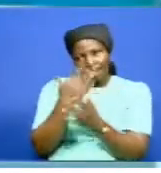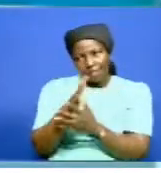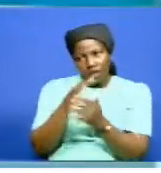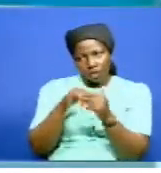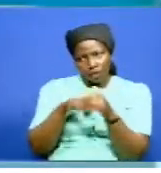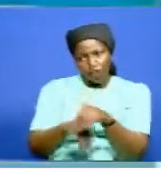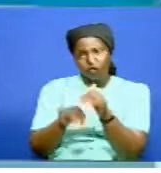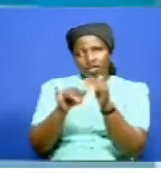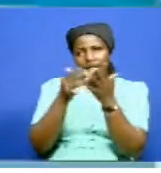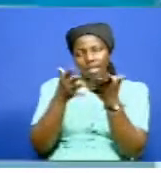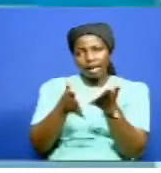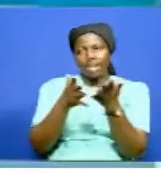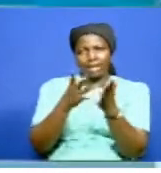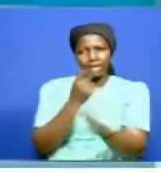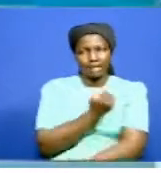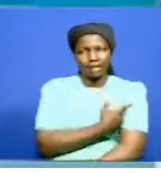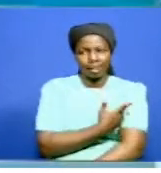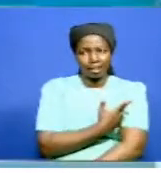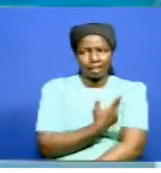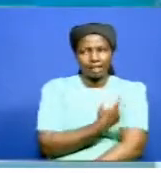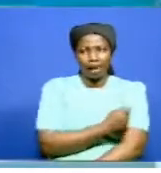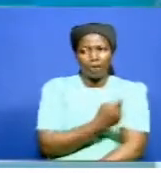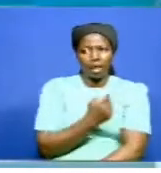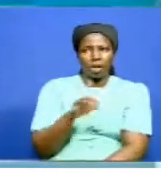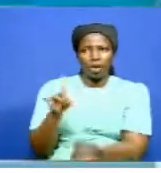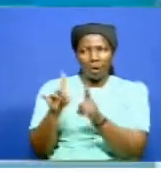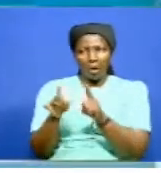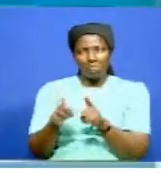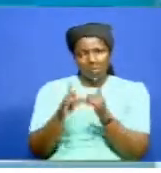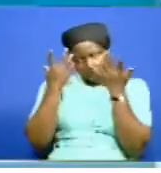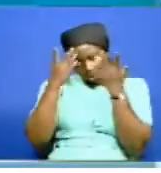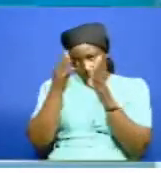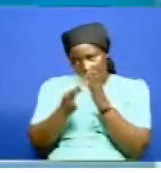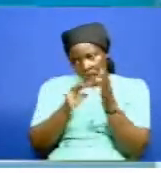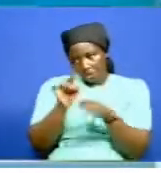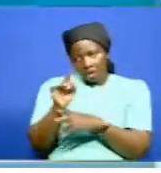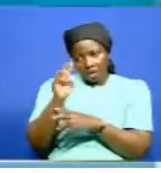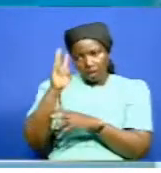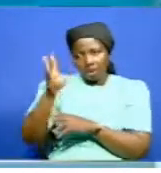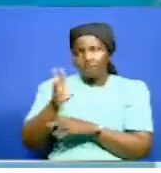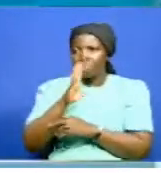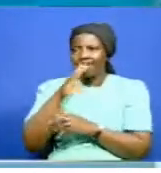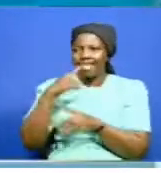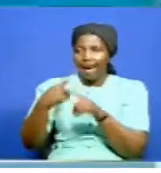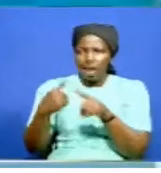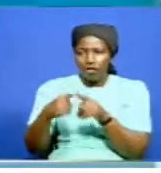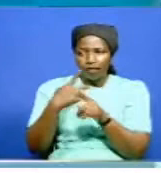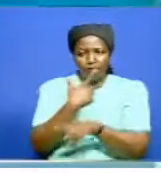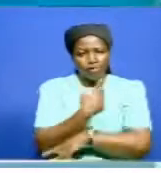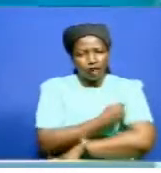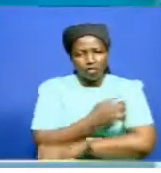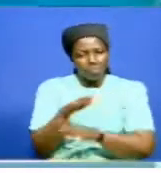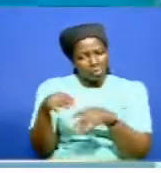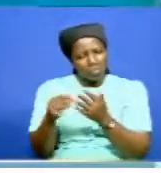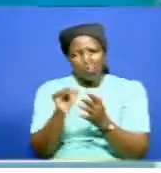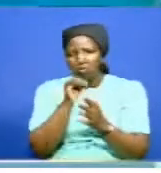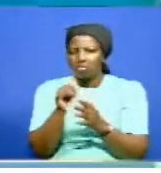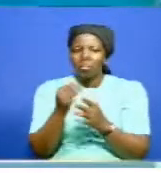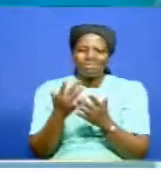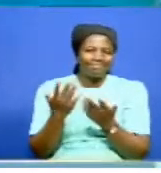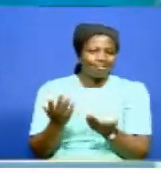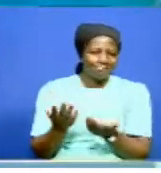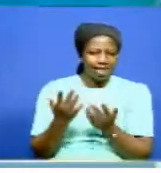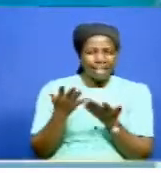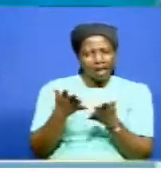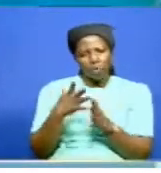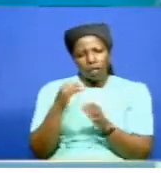also not really sure if it is going to be an annual vaccination thing or what. So at the moment, we'll just take the vaccine and then await further